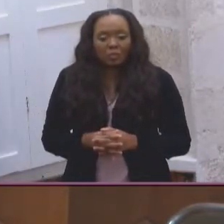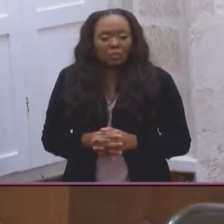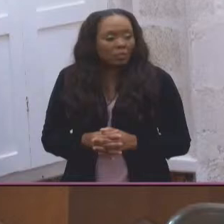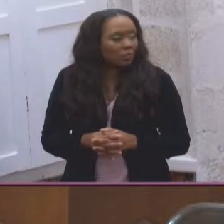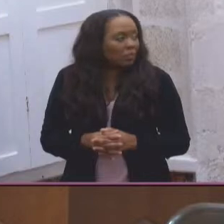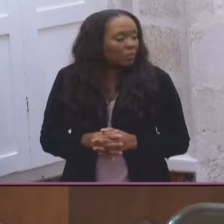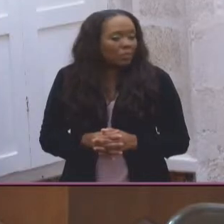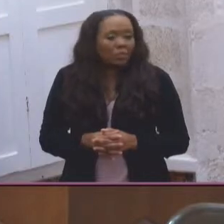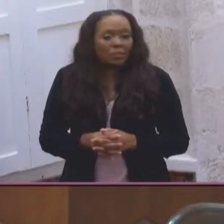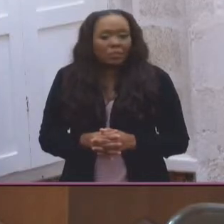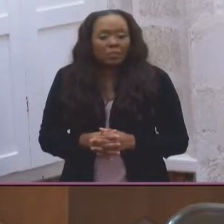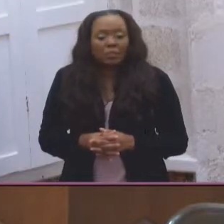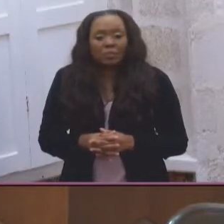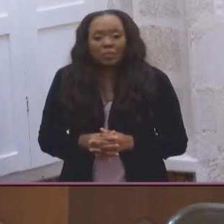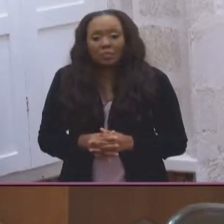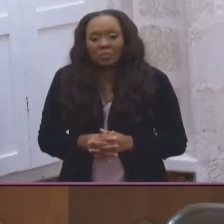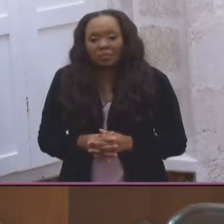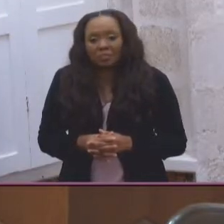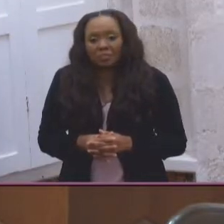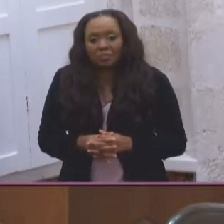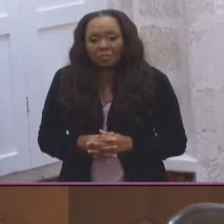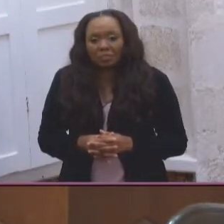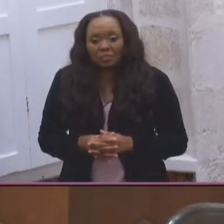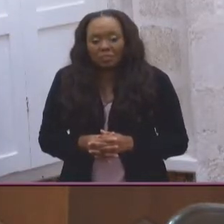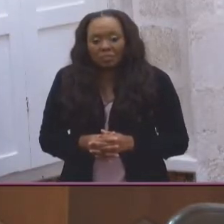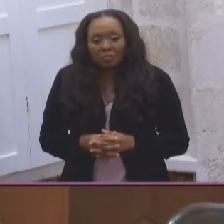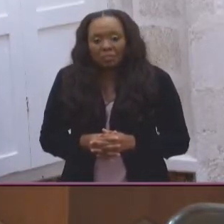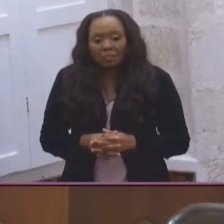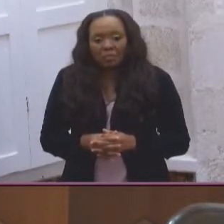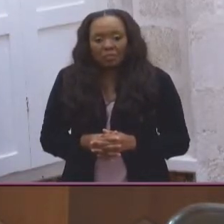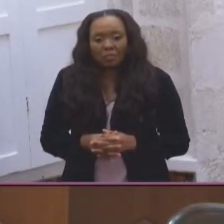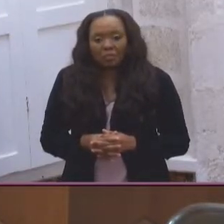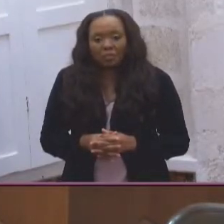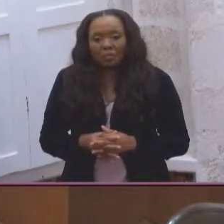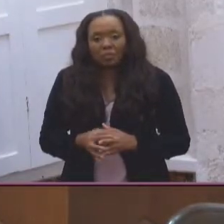and students and the public who use and come to the school at risk.